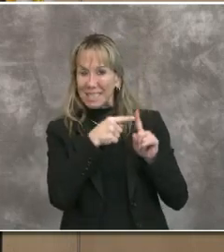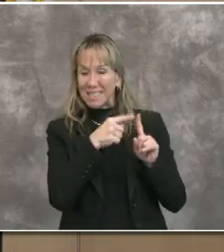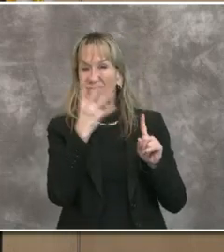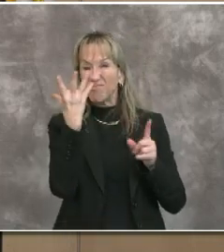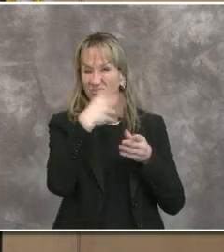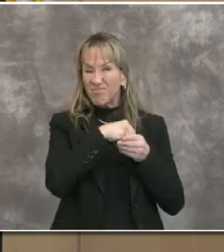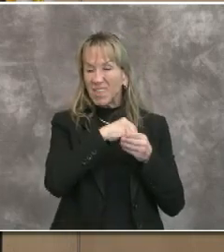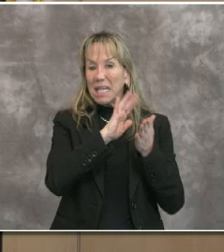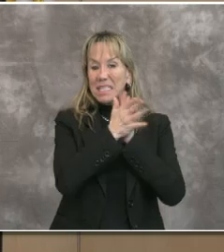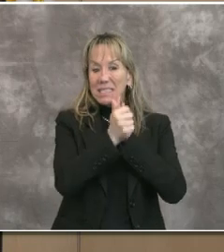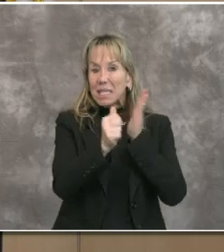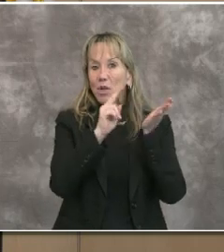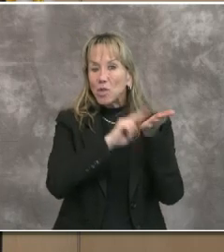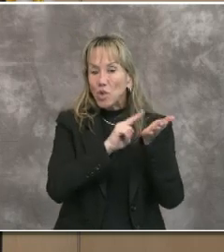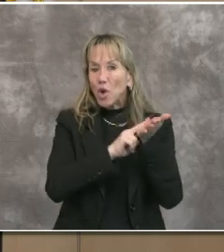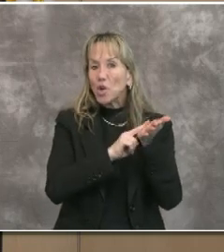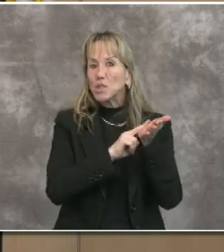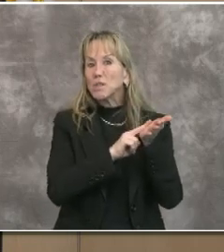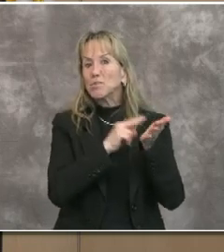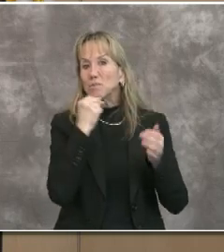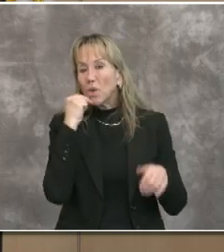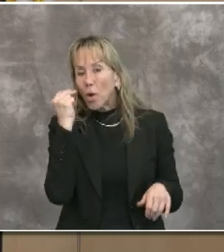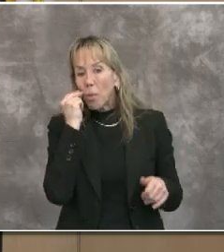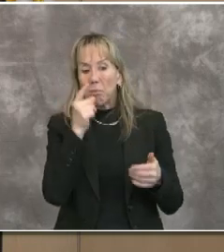skilled nursing facilities. It includes